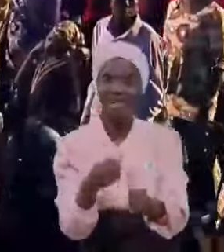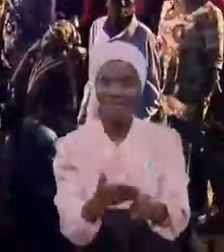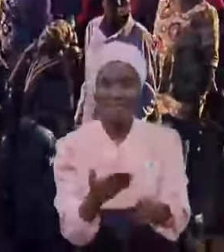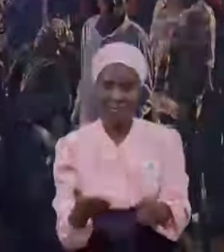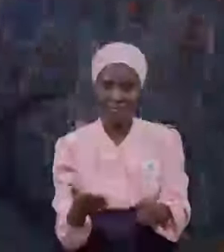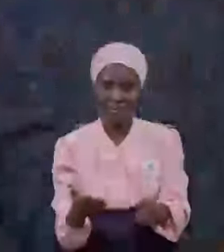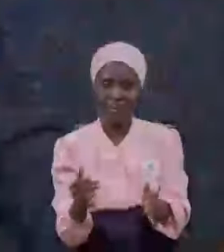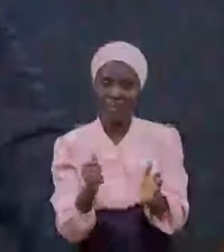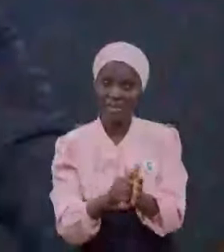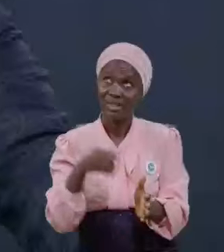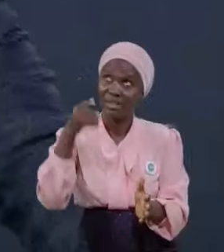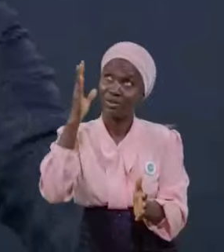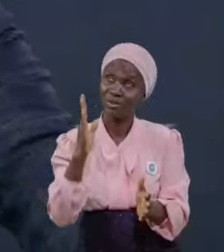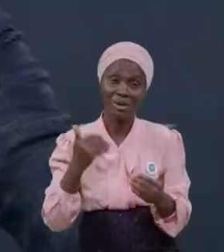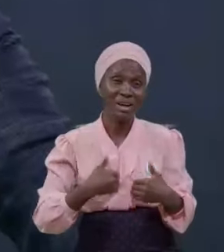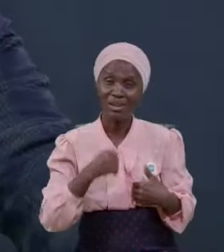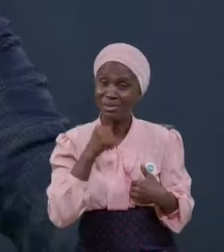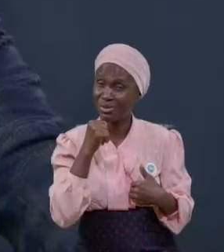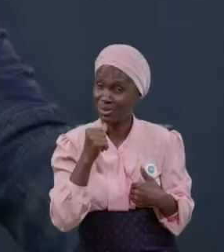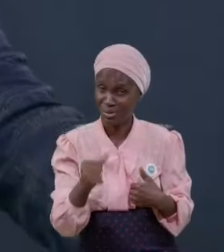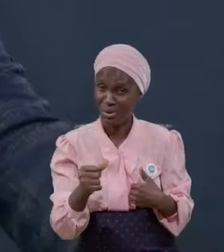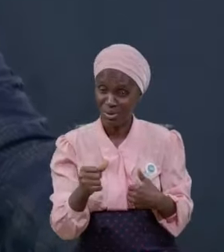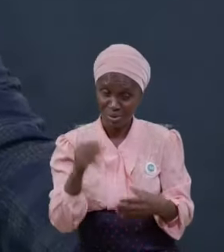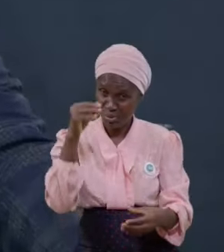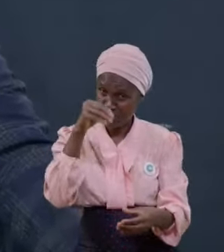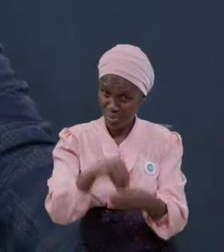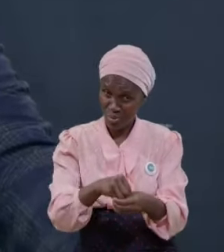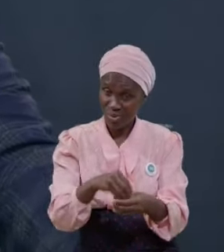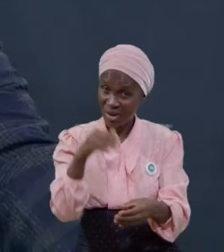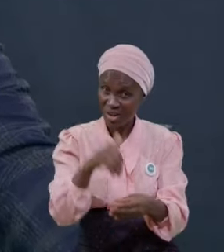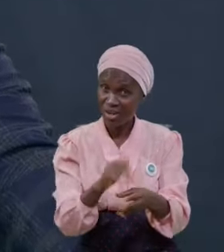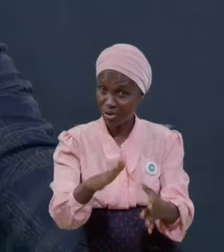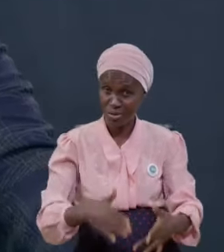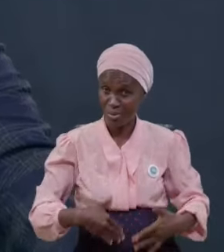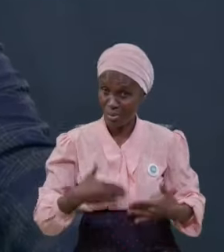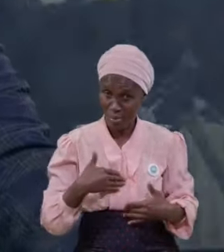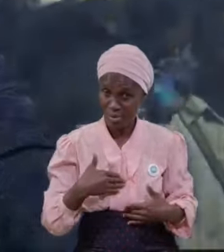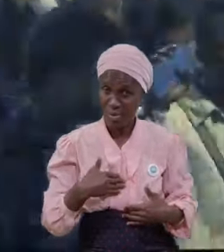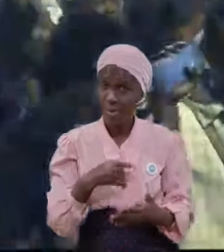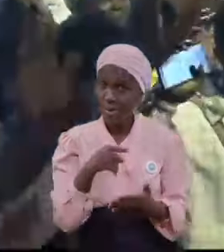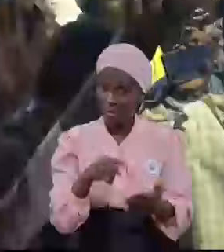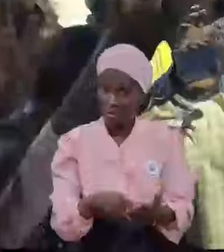in your body, this final day will be rooted out.